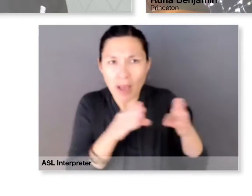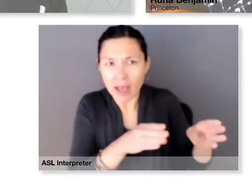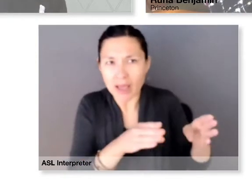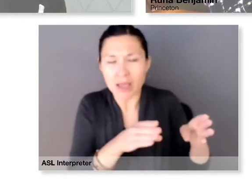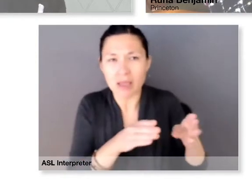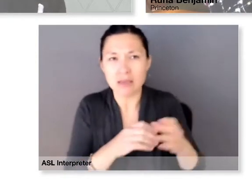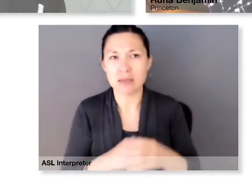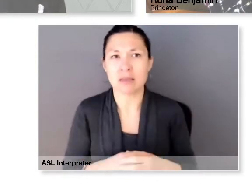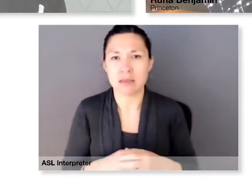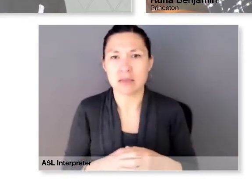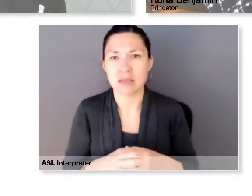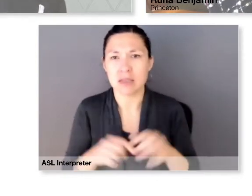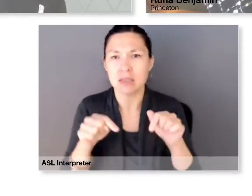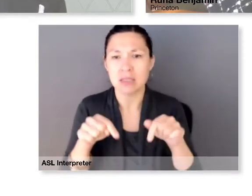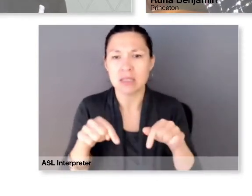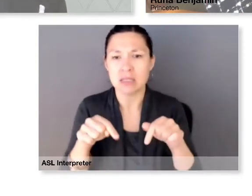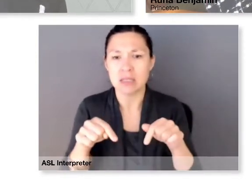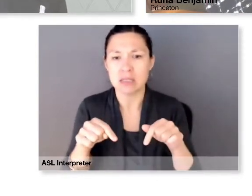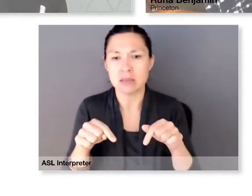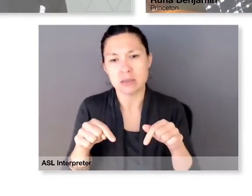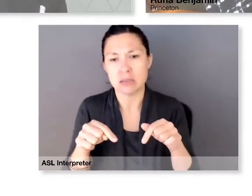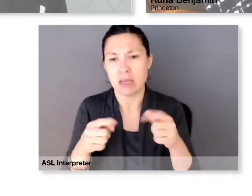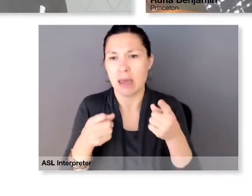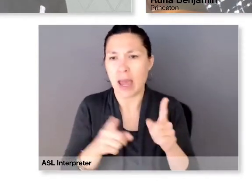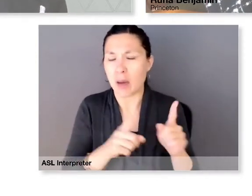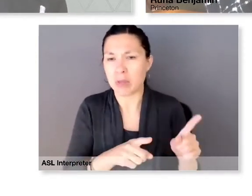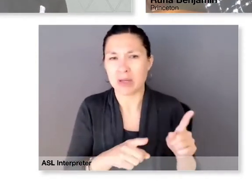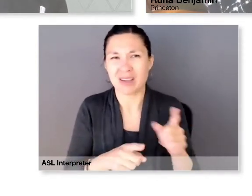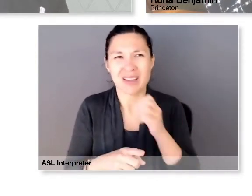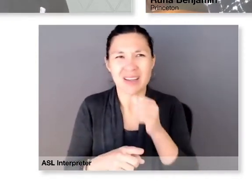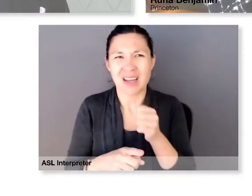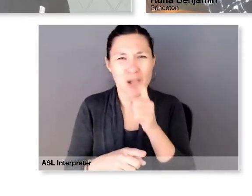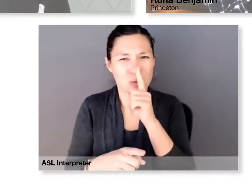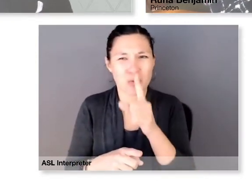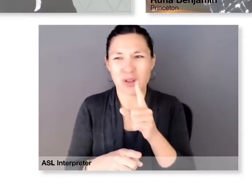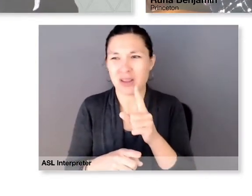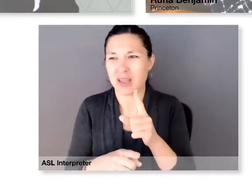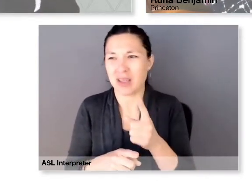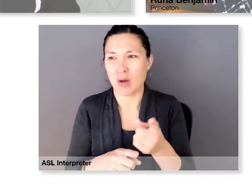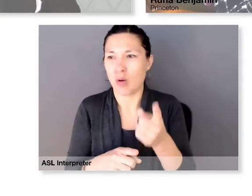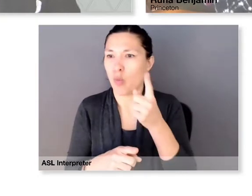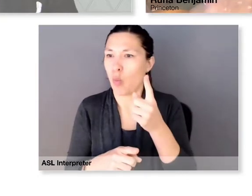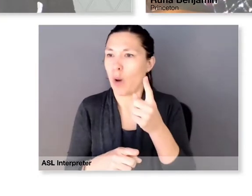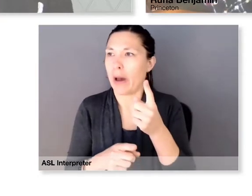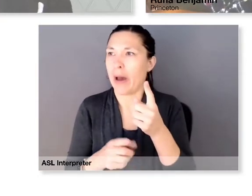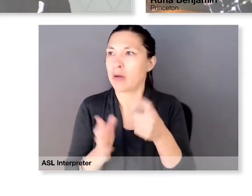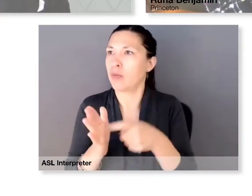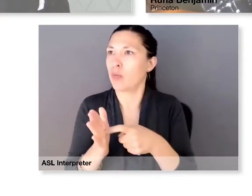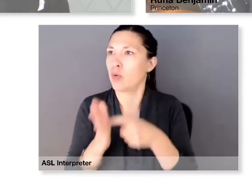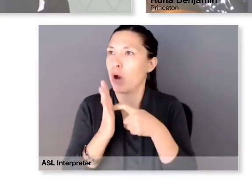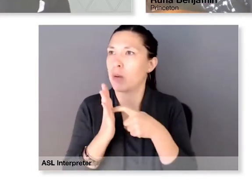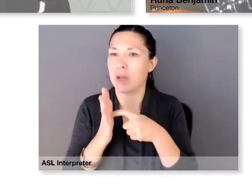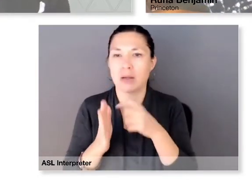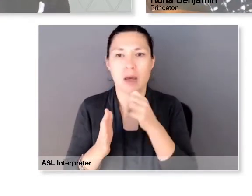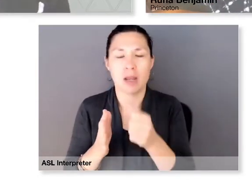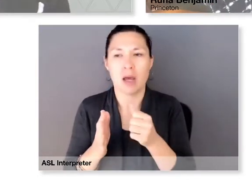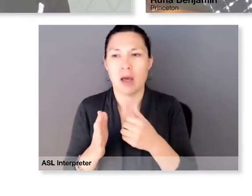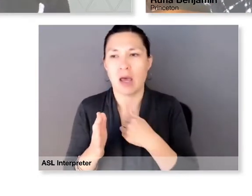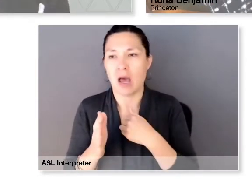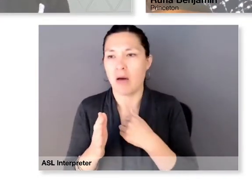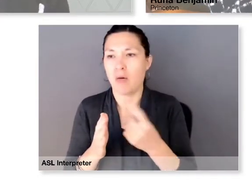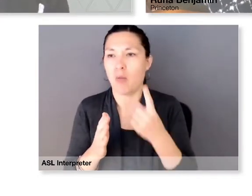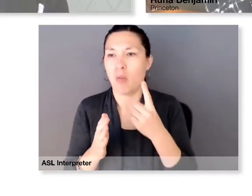that there's no one set of conditions or requirements that I think can make technology